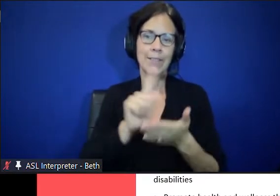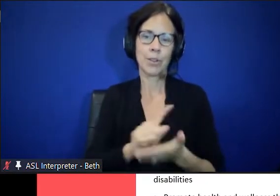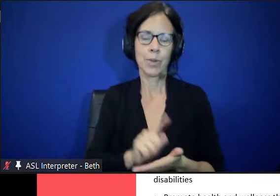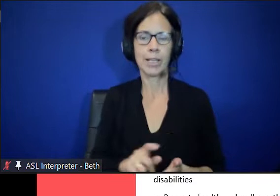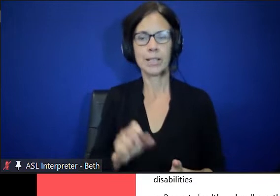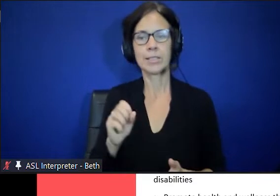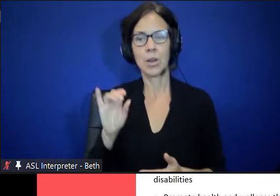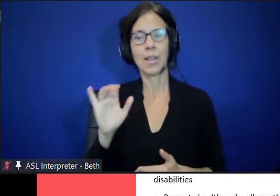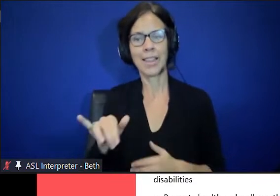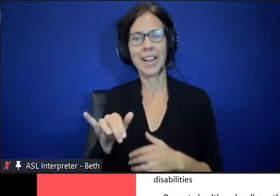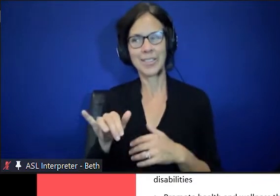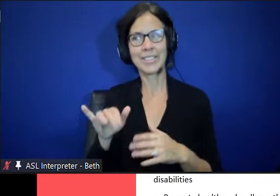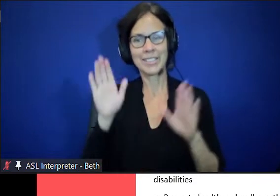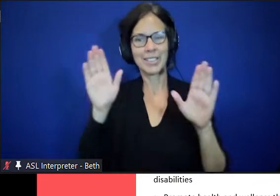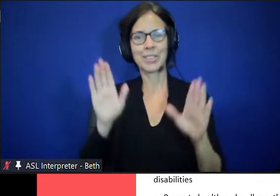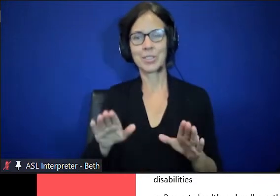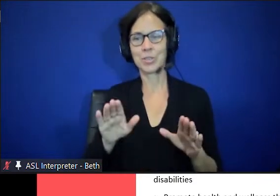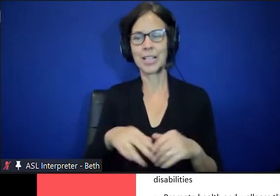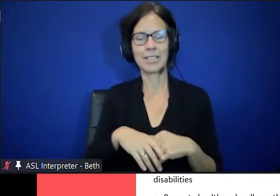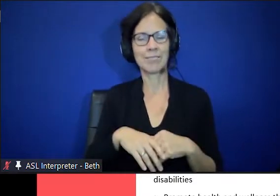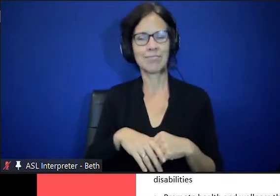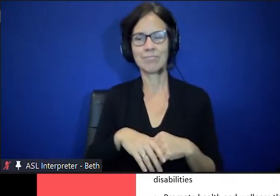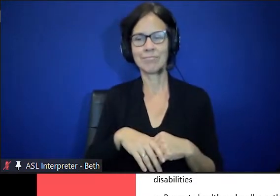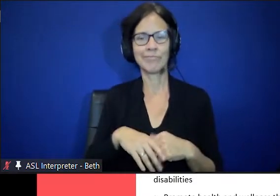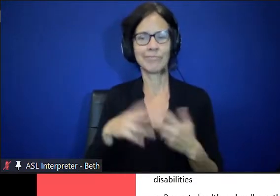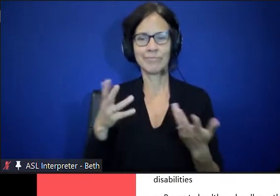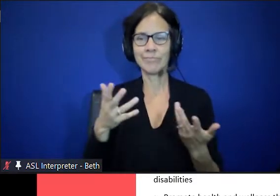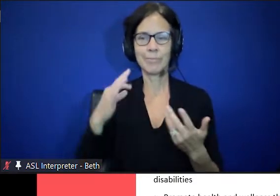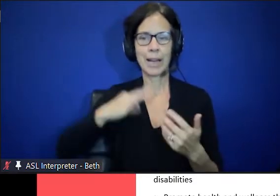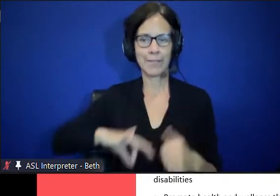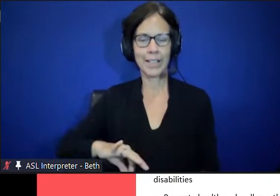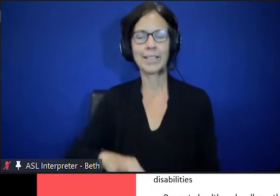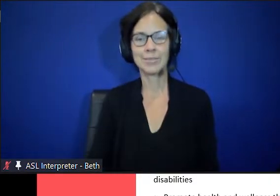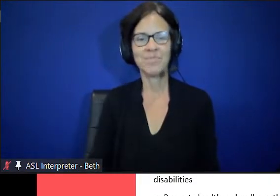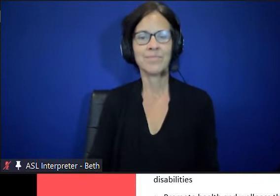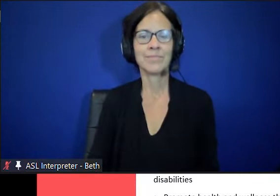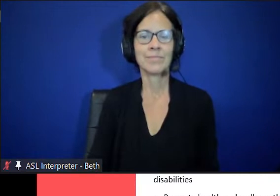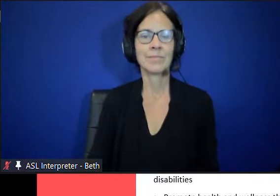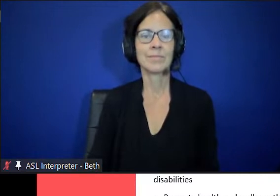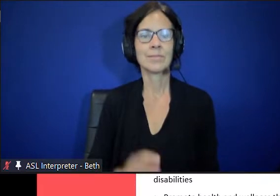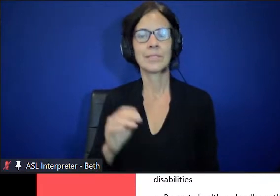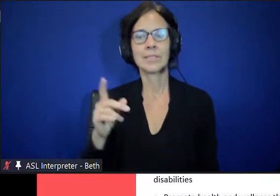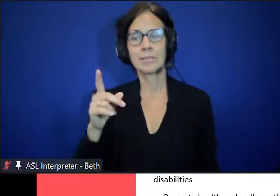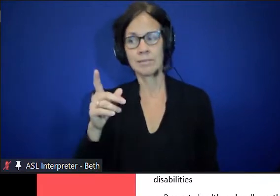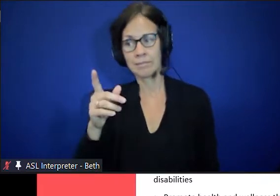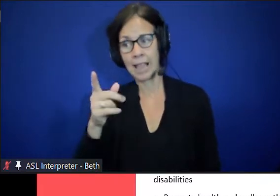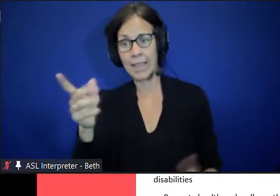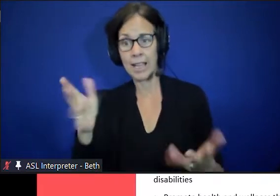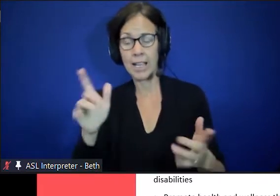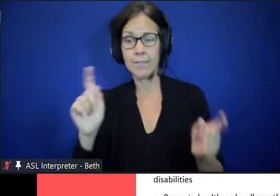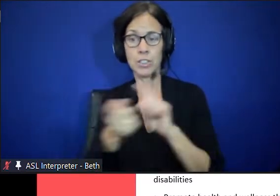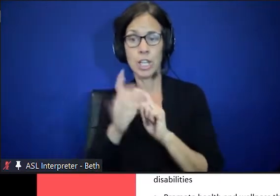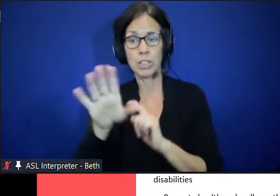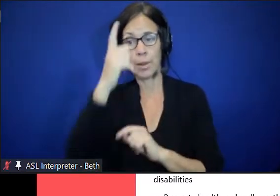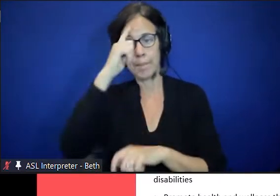that was a really great side of it. And then they kind of had a changed mindset about healthy